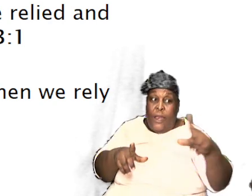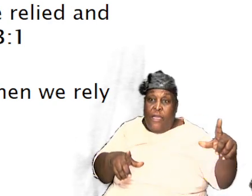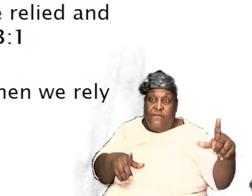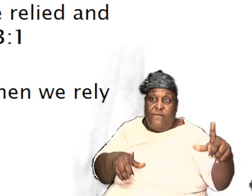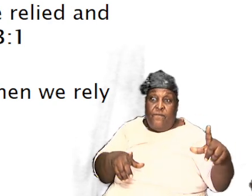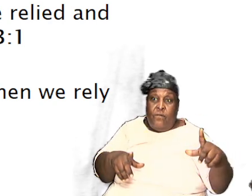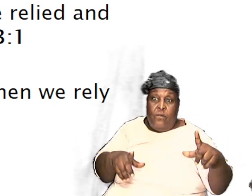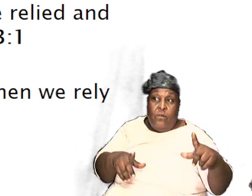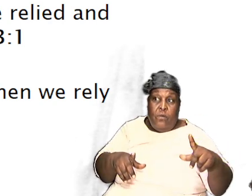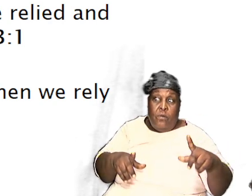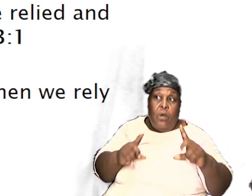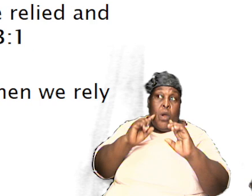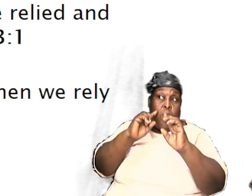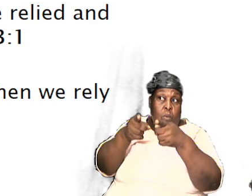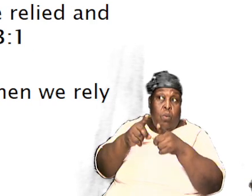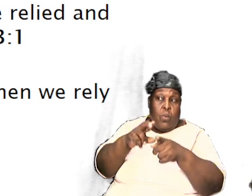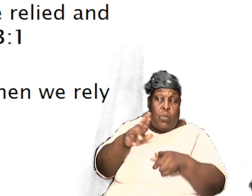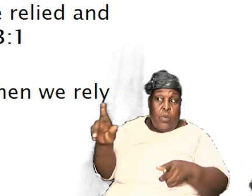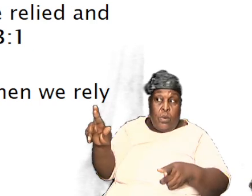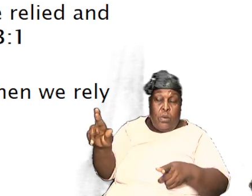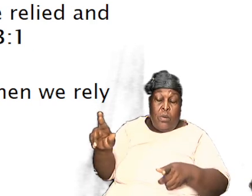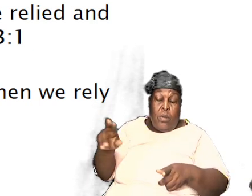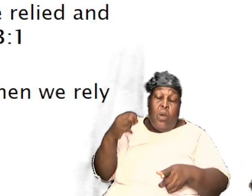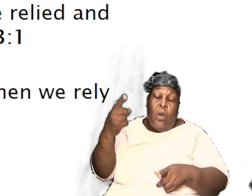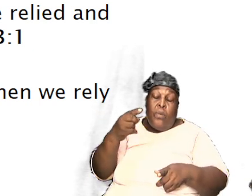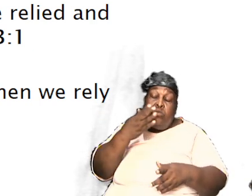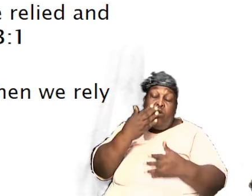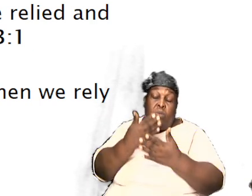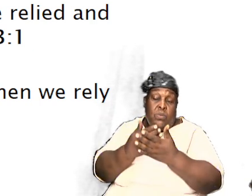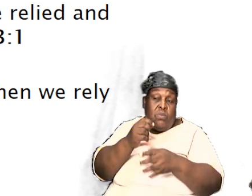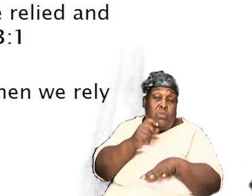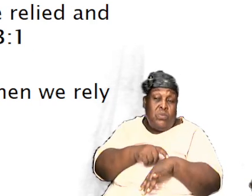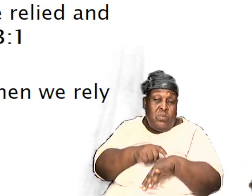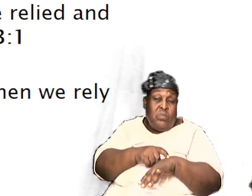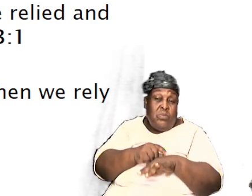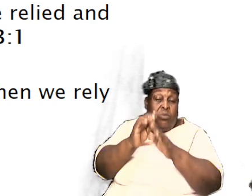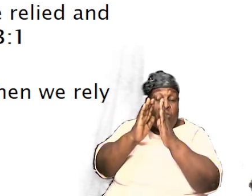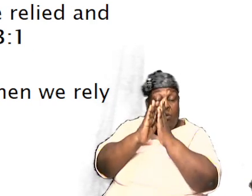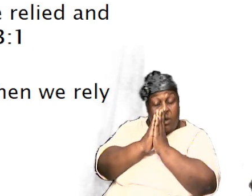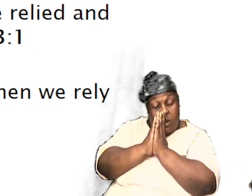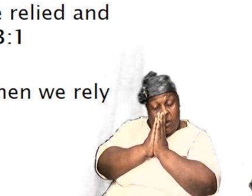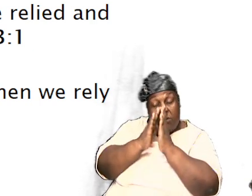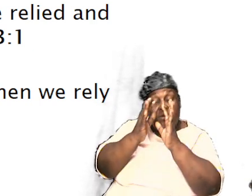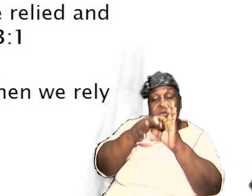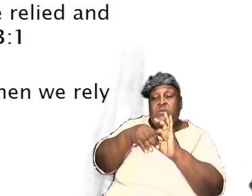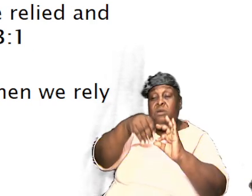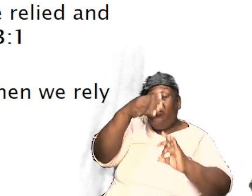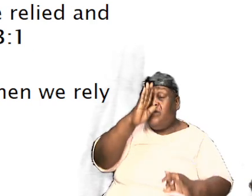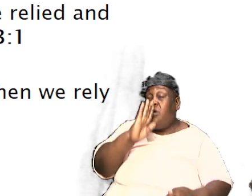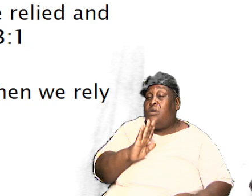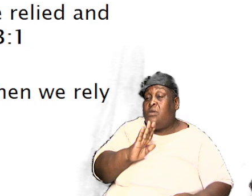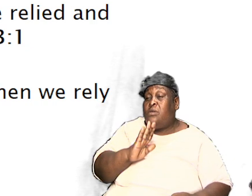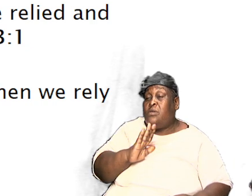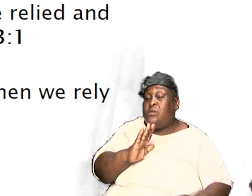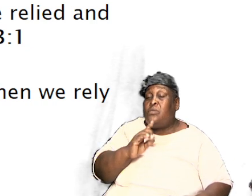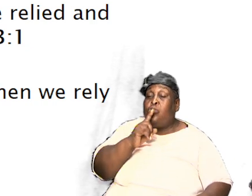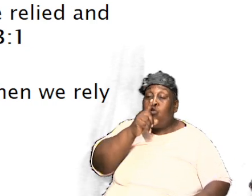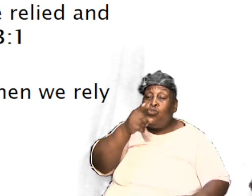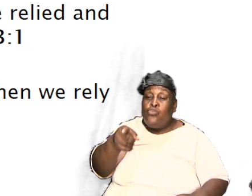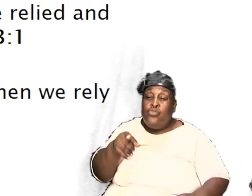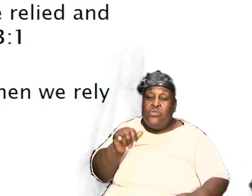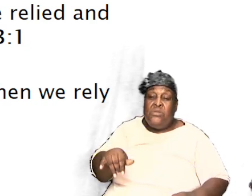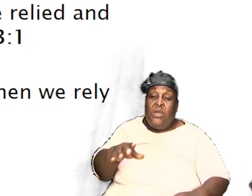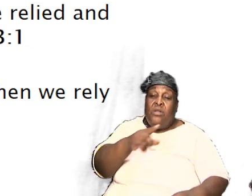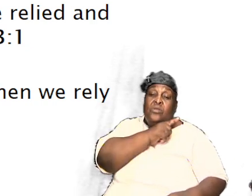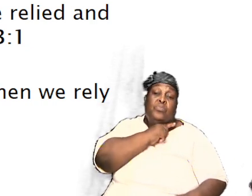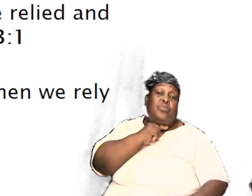is always a good time as a people of God to inquire of the Lord. The fact that the